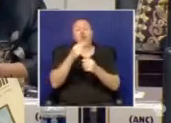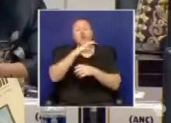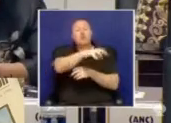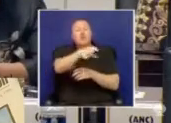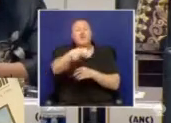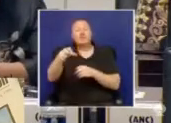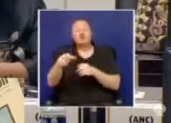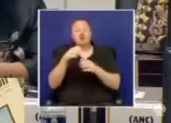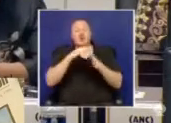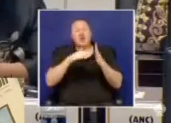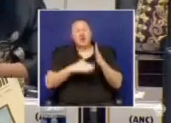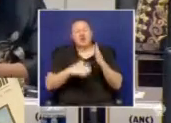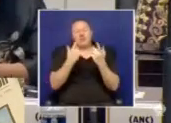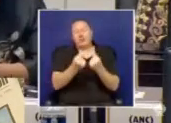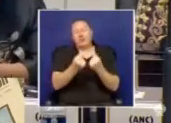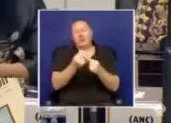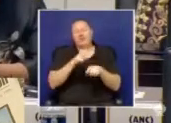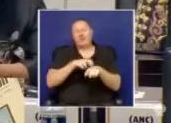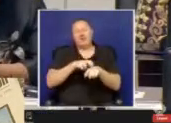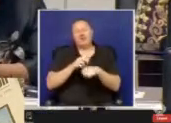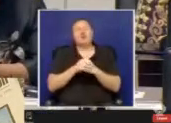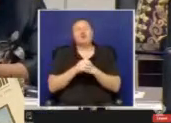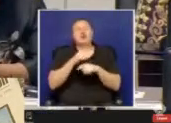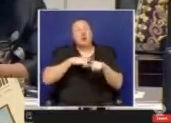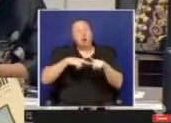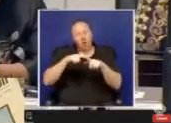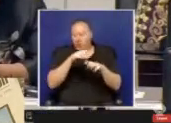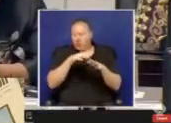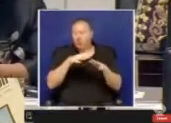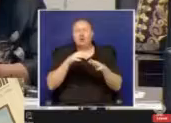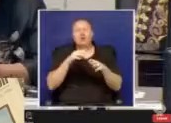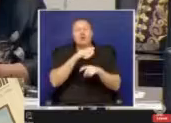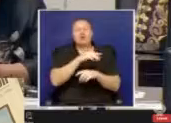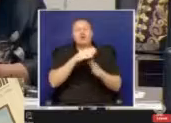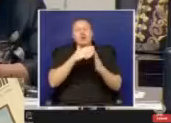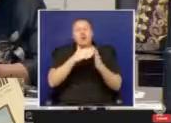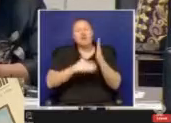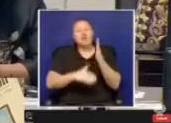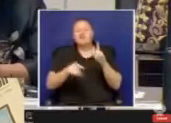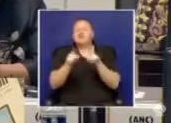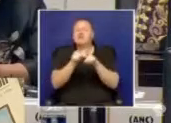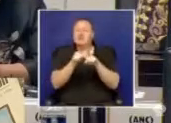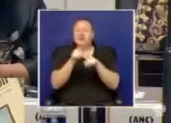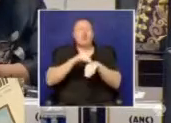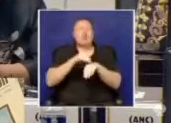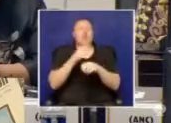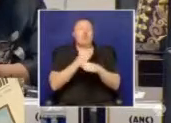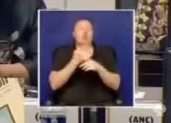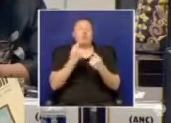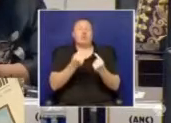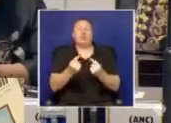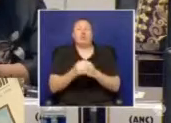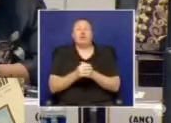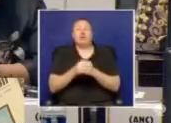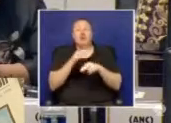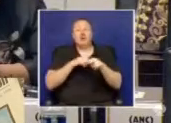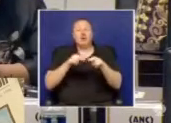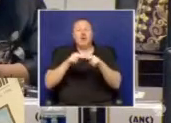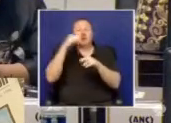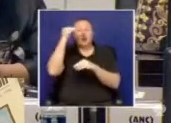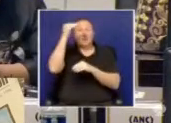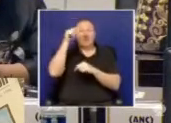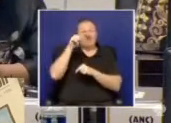level, more work has to be done at a local level, and national should try by all means to focus particularly